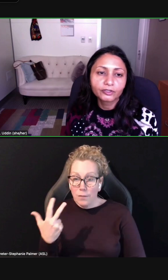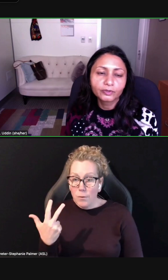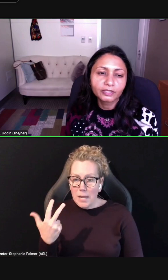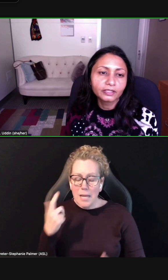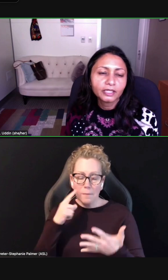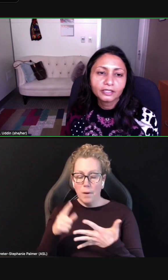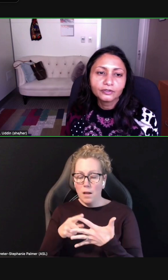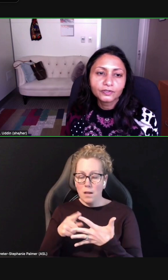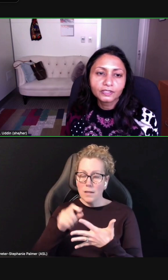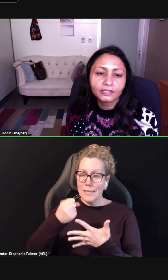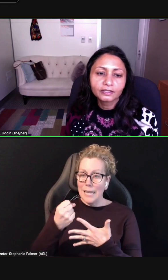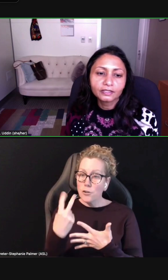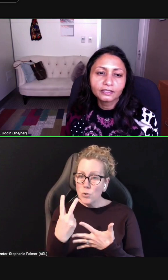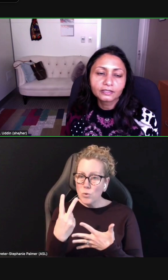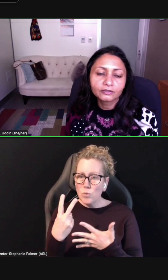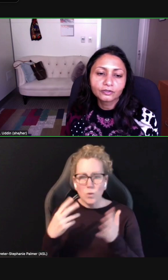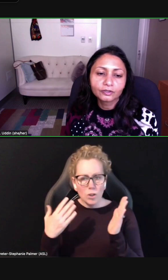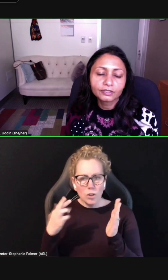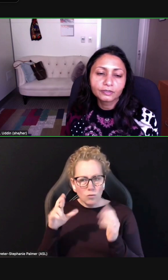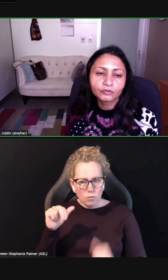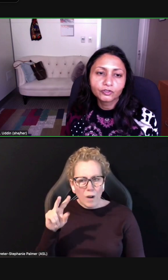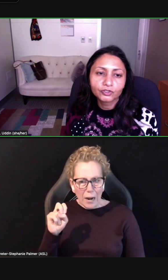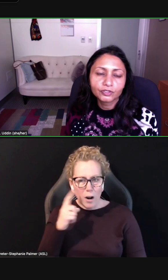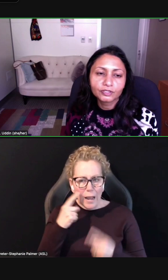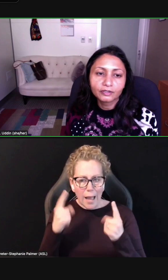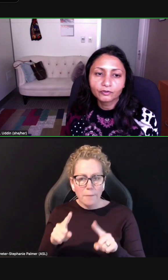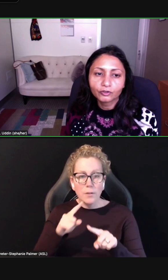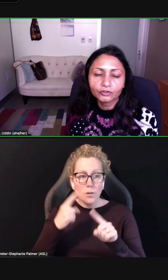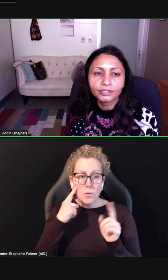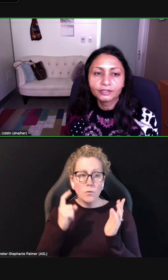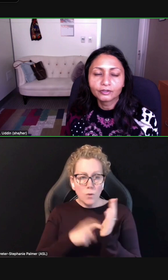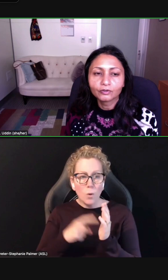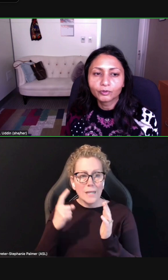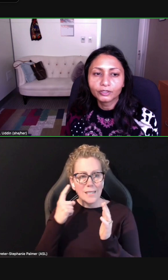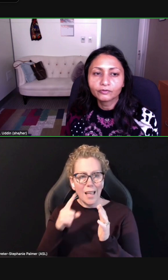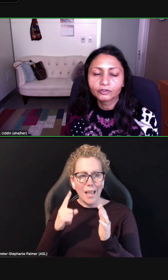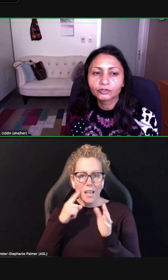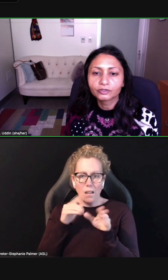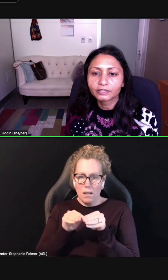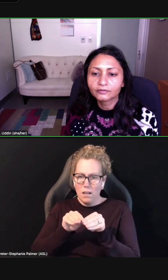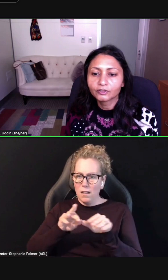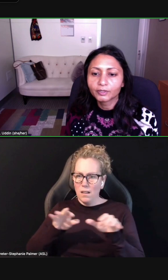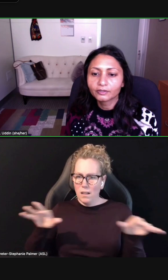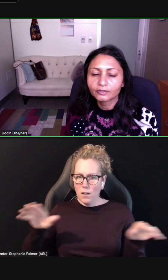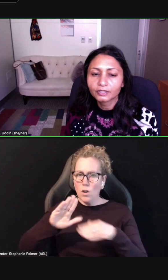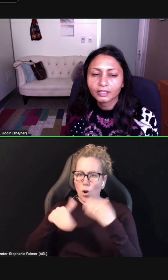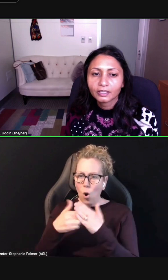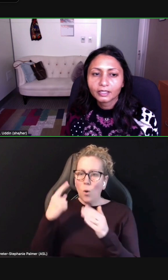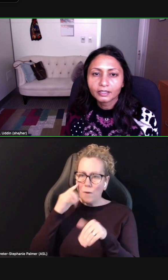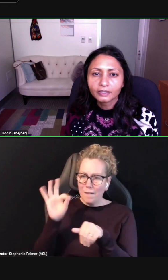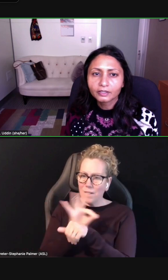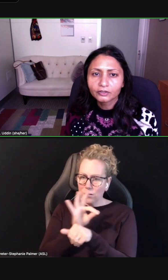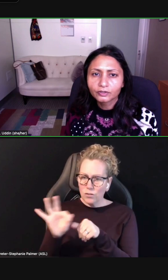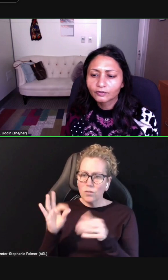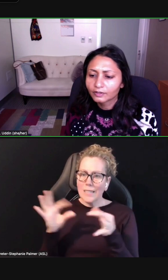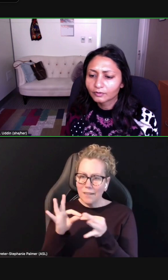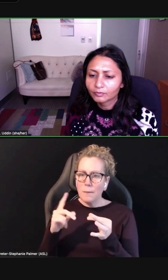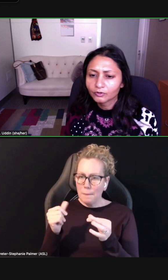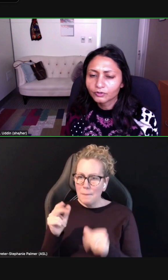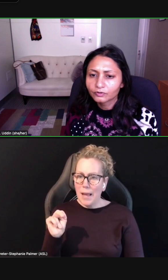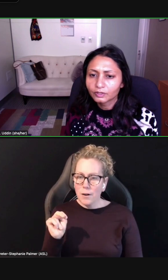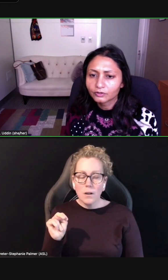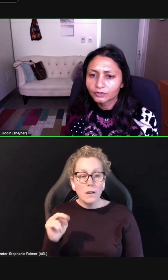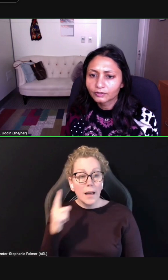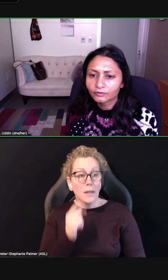very infrequently, you see that the insular subdivisions diverge in their whole brain functional connectivity patterns. And I actually think